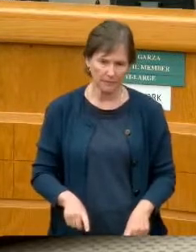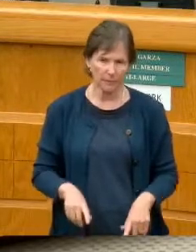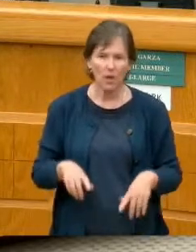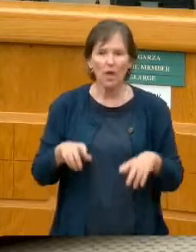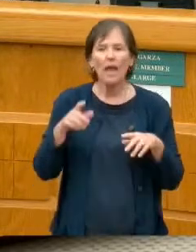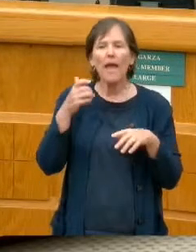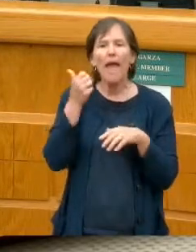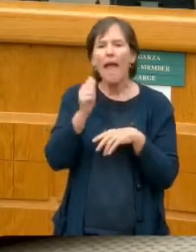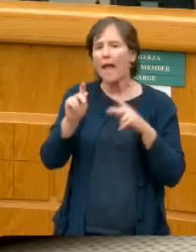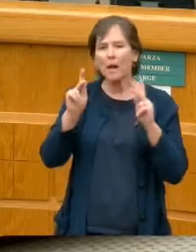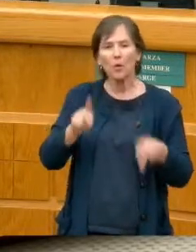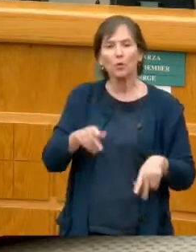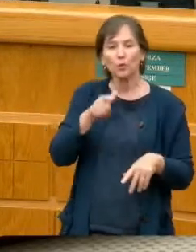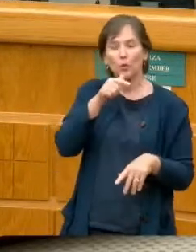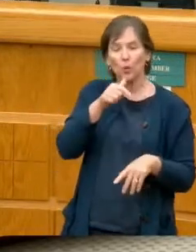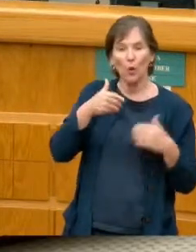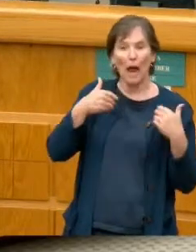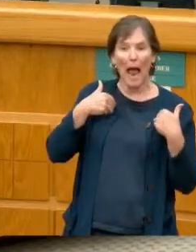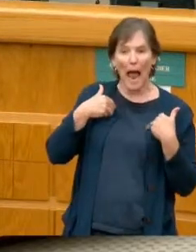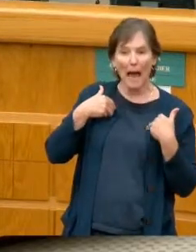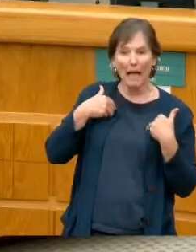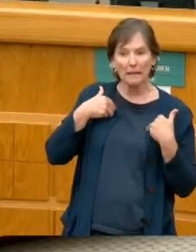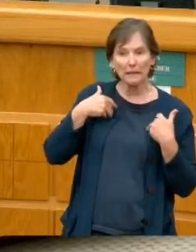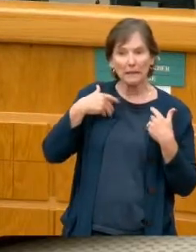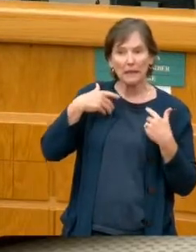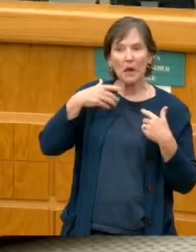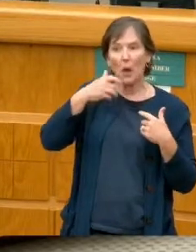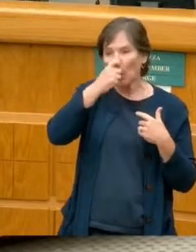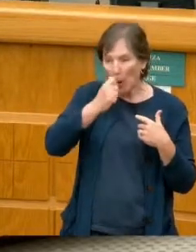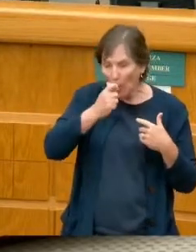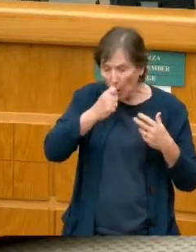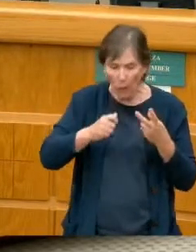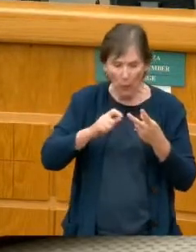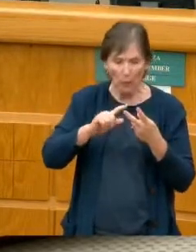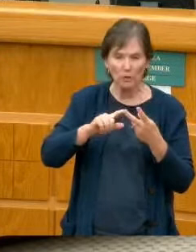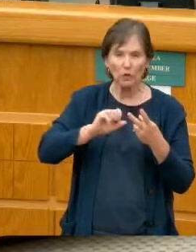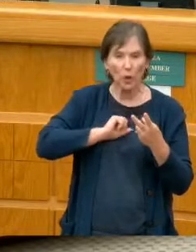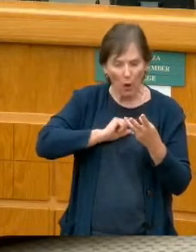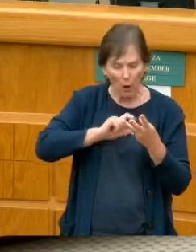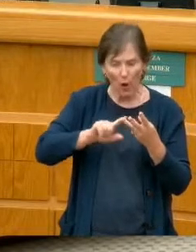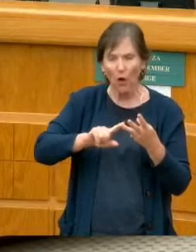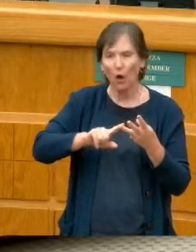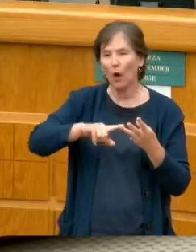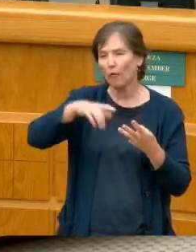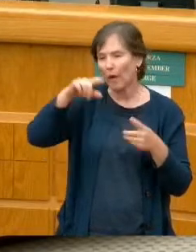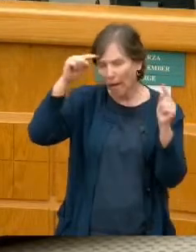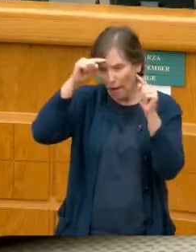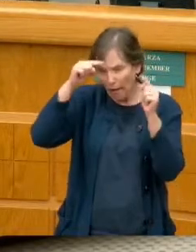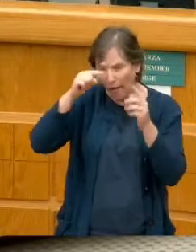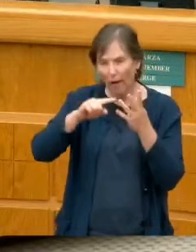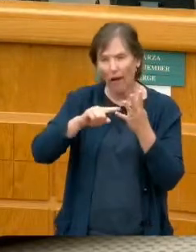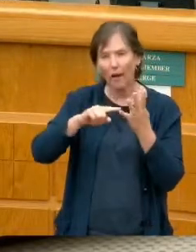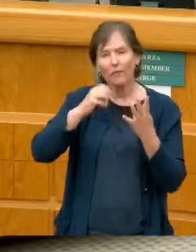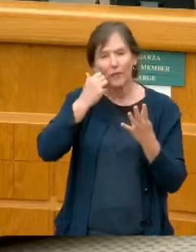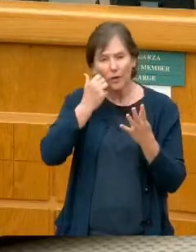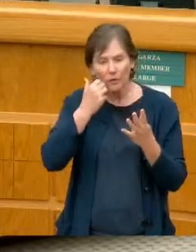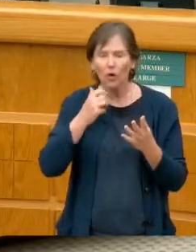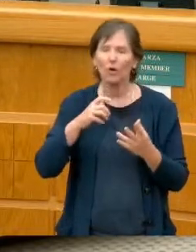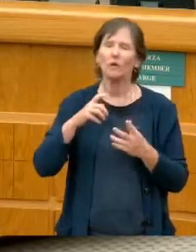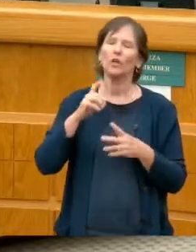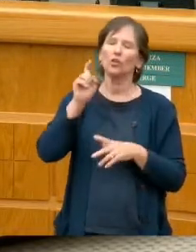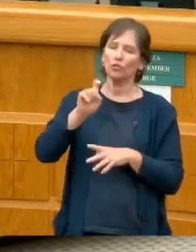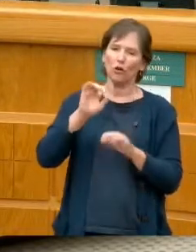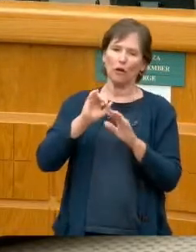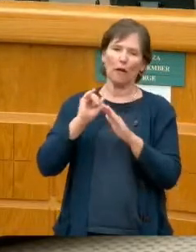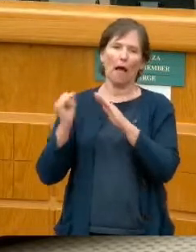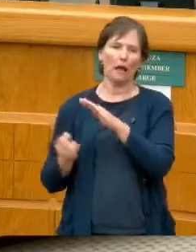not be a super spreader and spread germs to other people. Always remember to practice the 3 W's. Number 1,